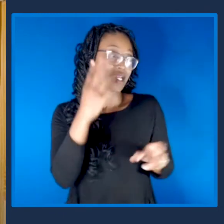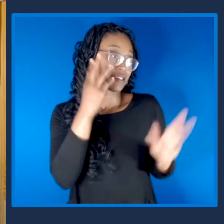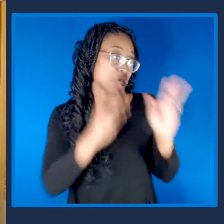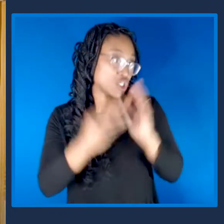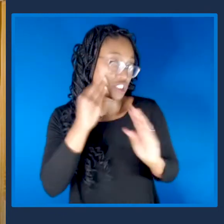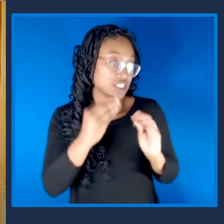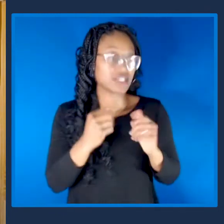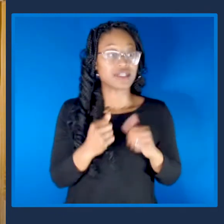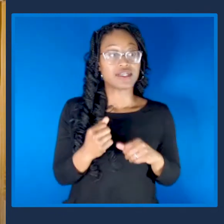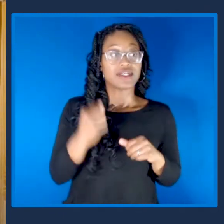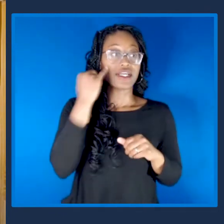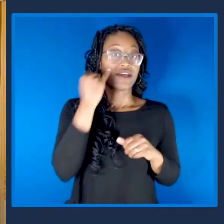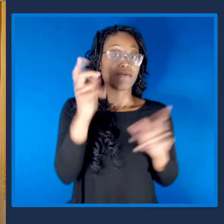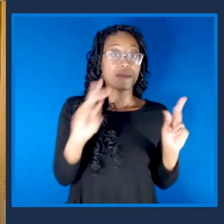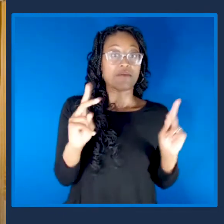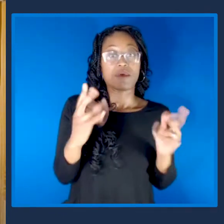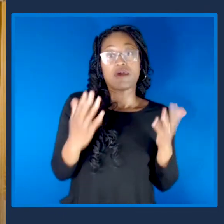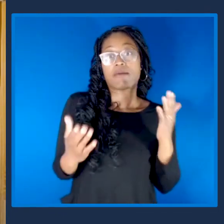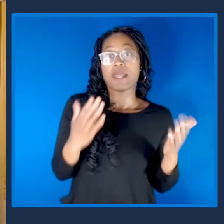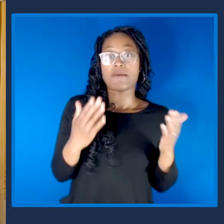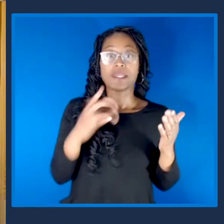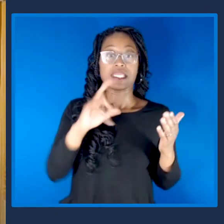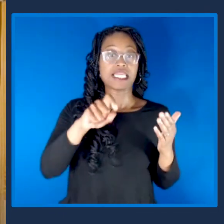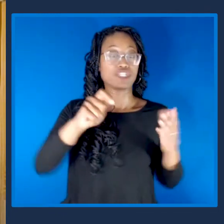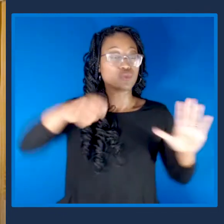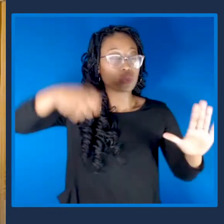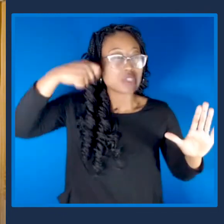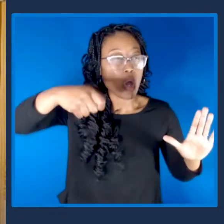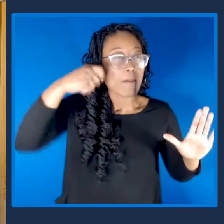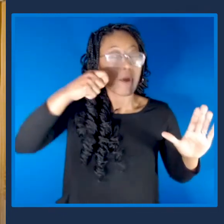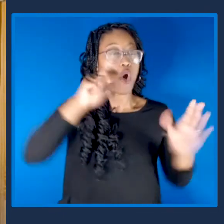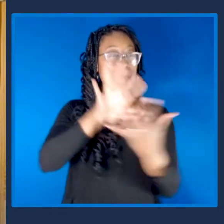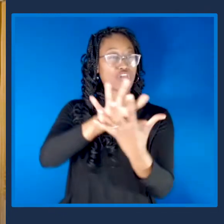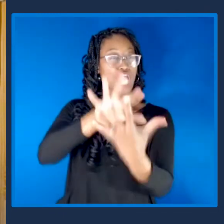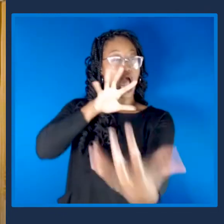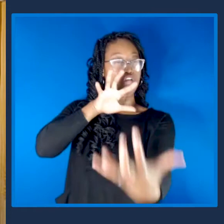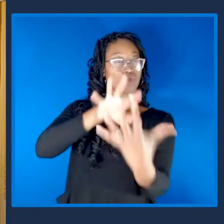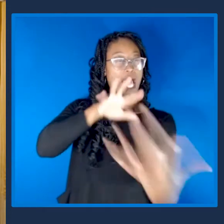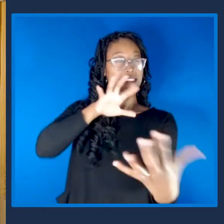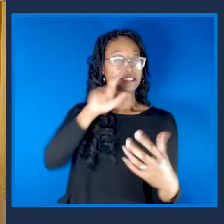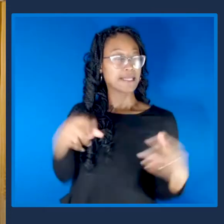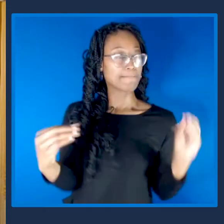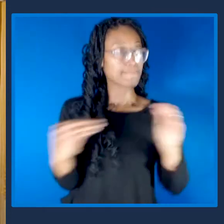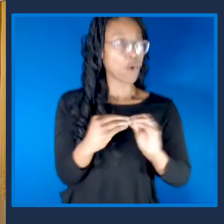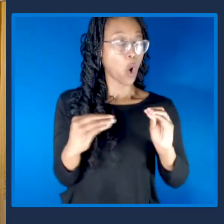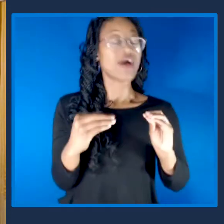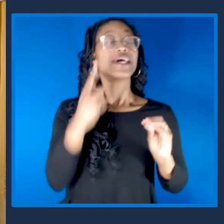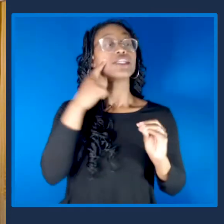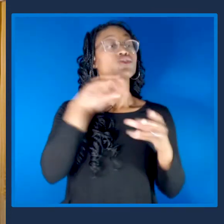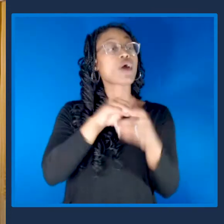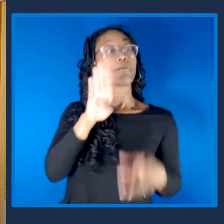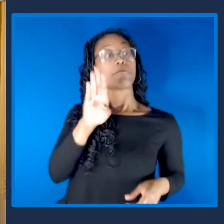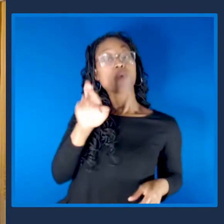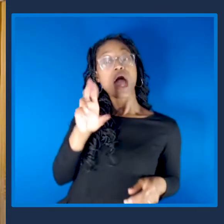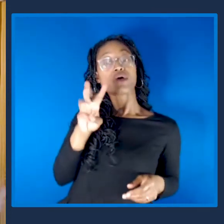where people maybe zoom or adjust contrast. So in your browser, you can zoom in to see if content